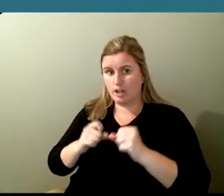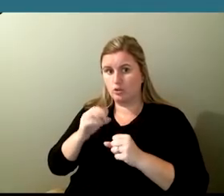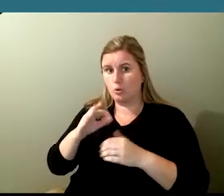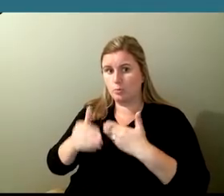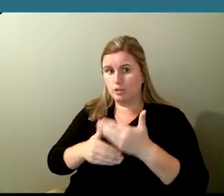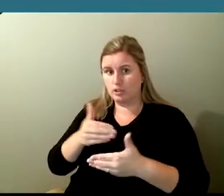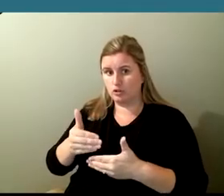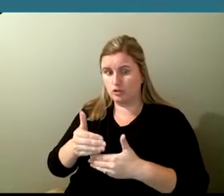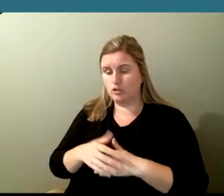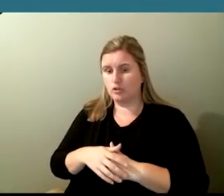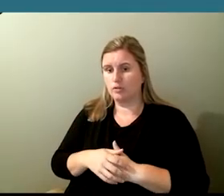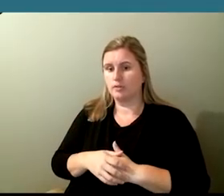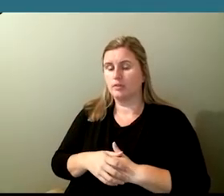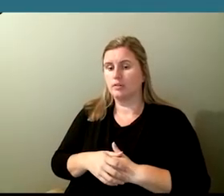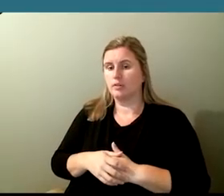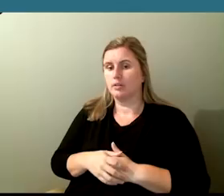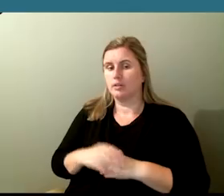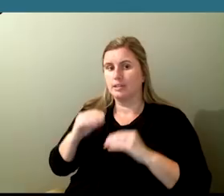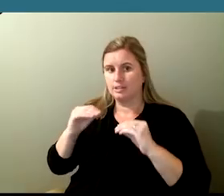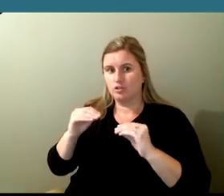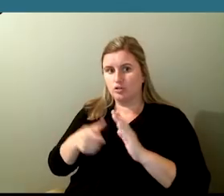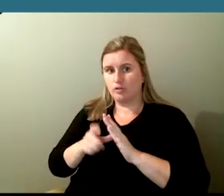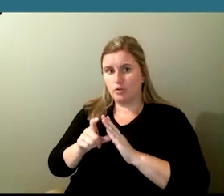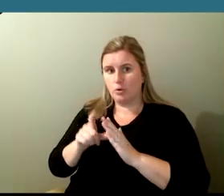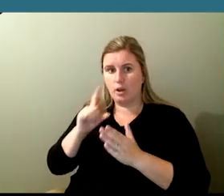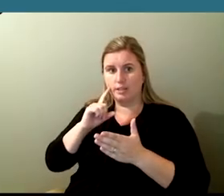procedure, instruction review,